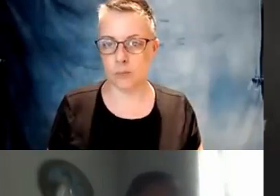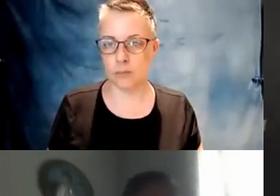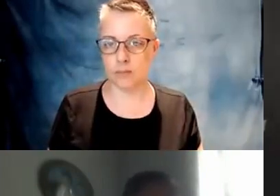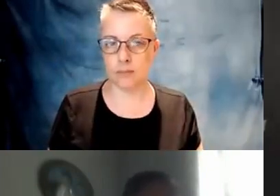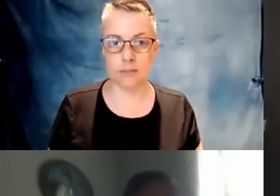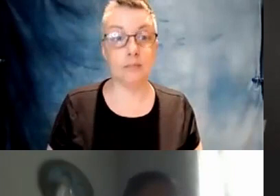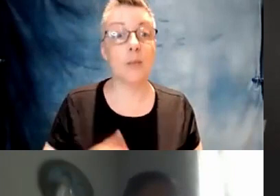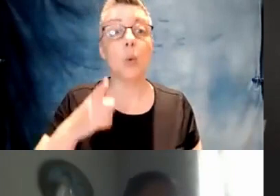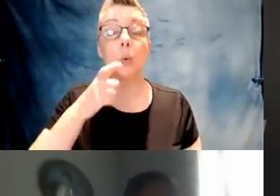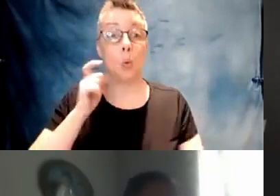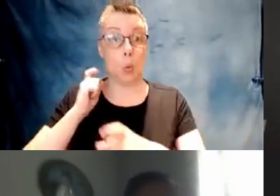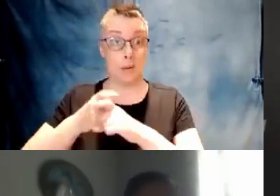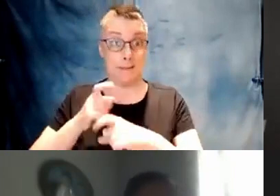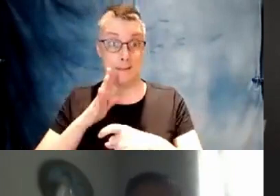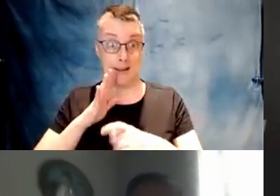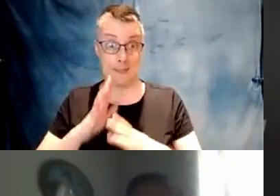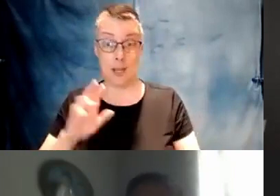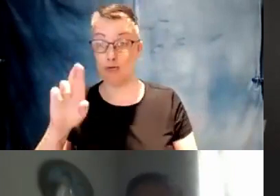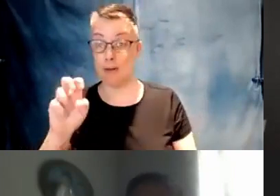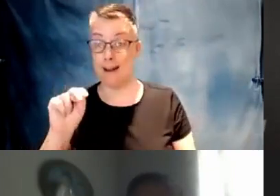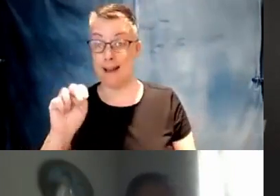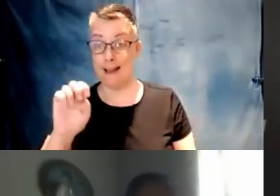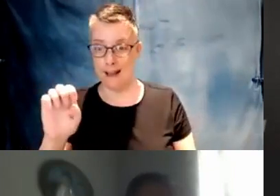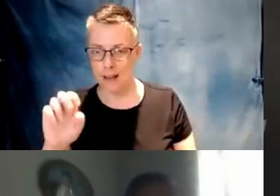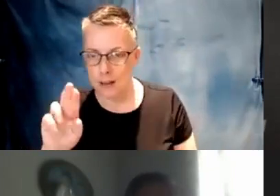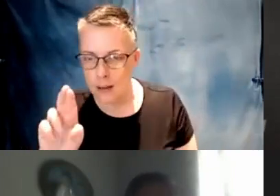And for Spanish speakers, Renee just translated it.